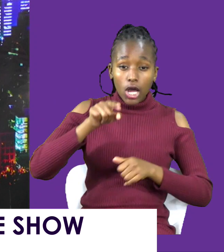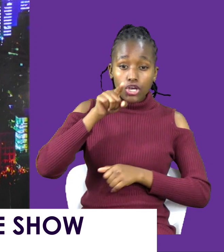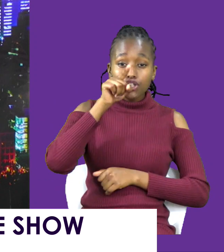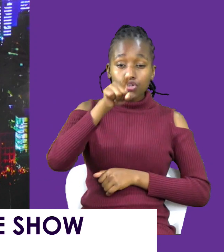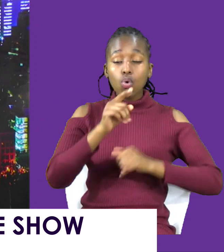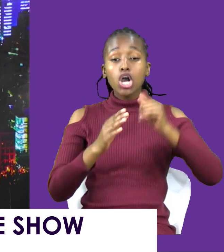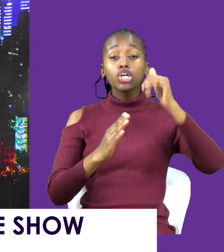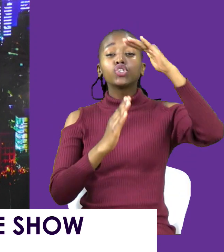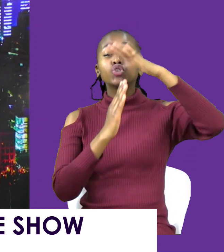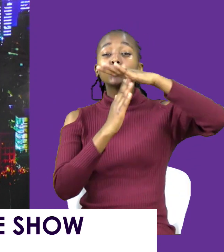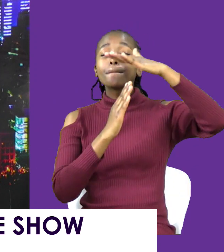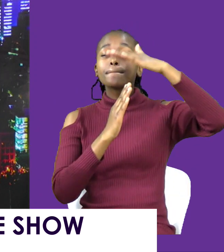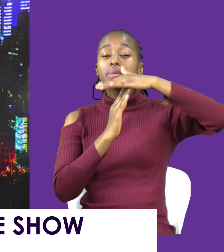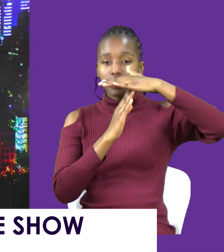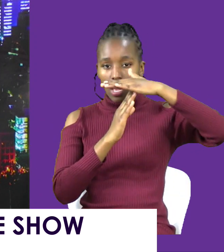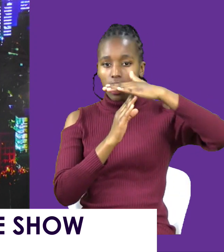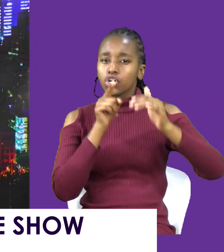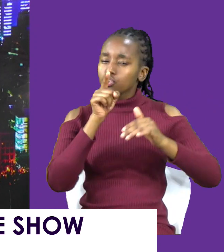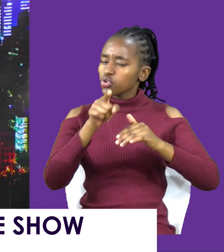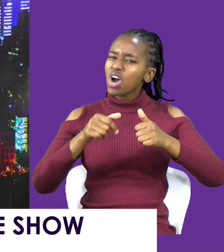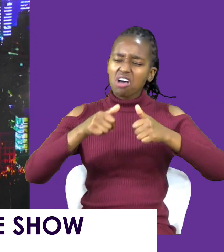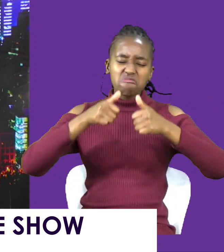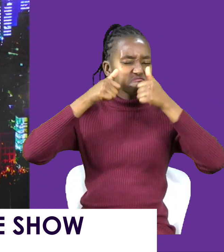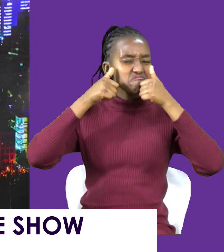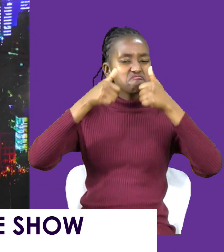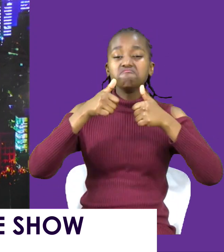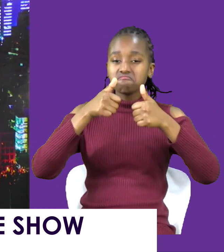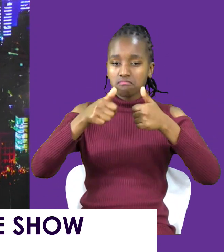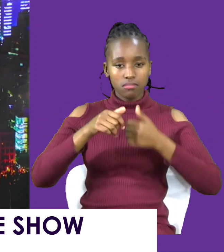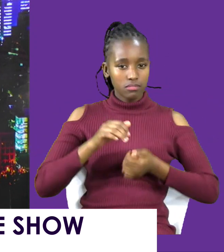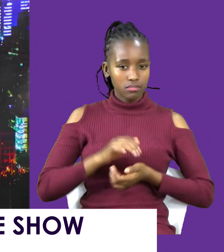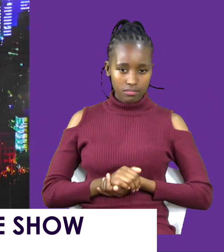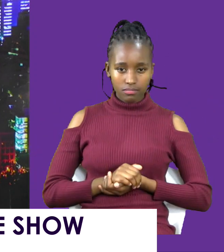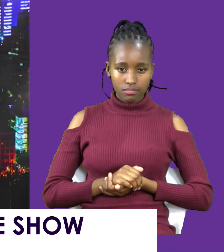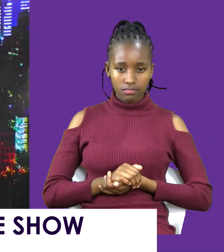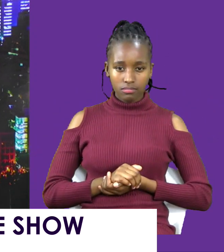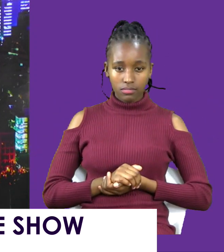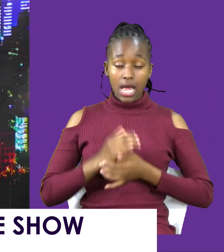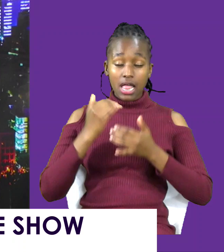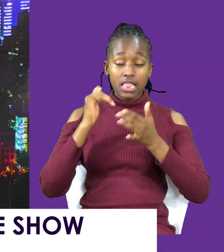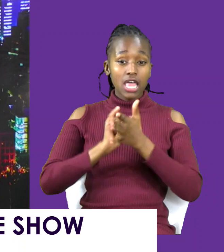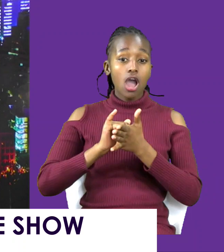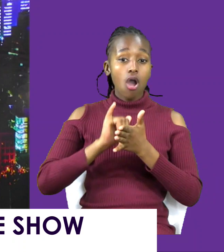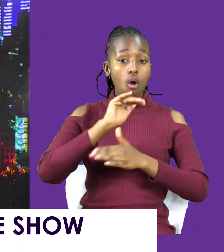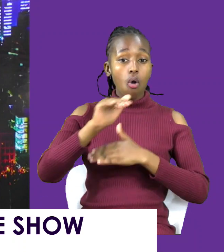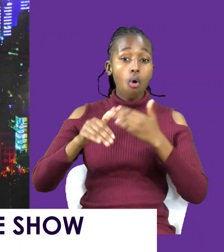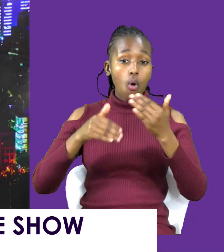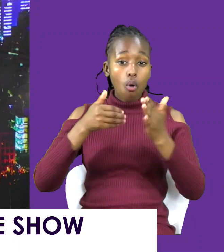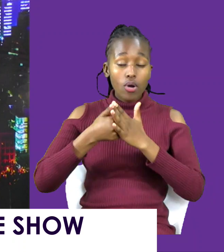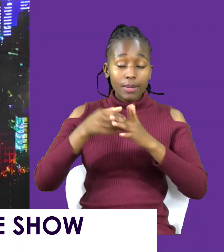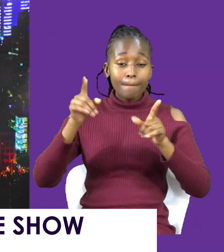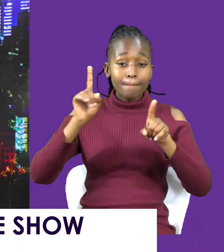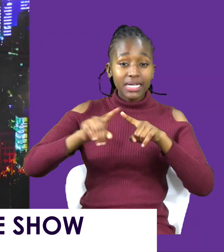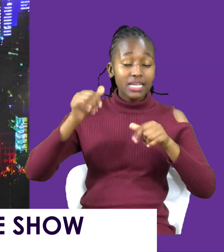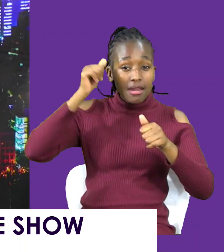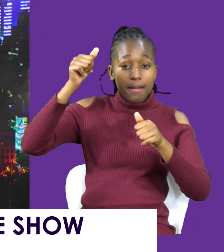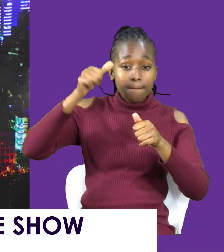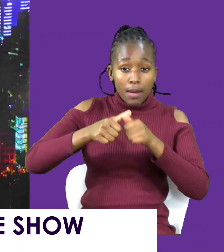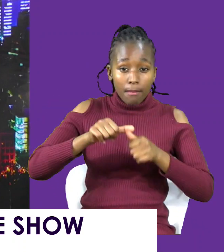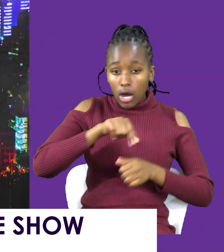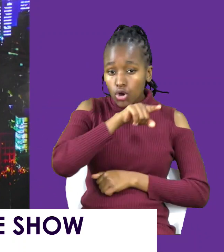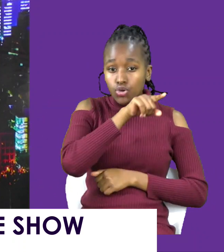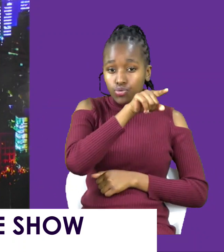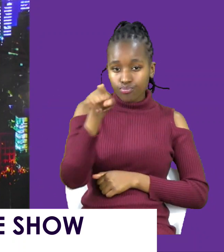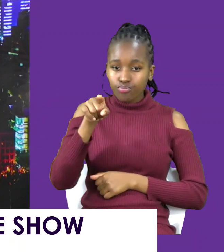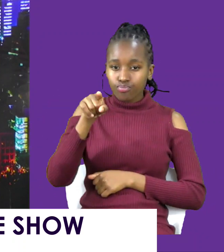not know it. Why? You are the one listening to me. And that is where I want to finish it. You are superior. Anything else